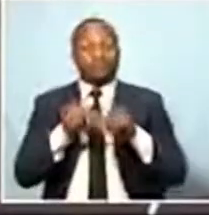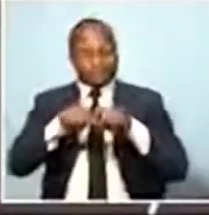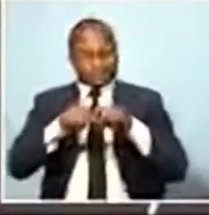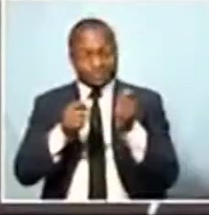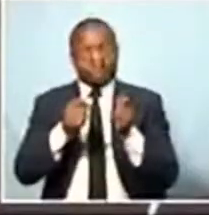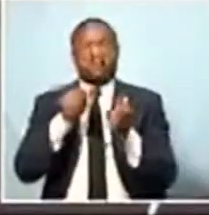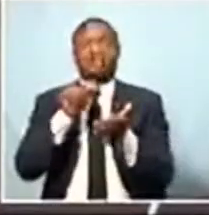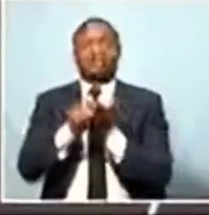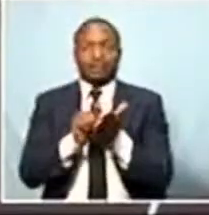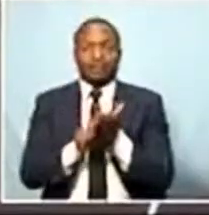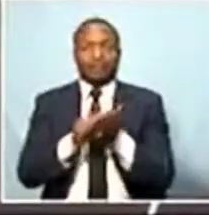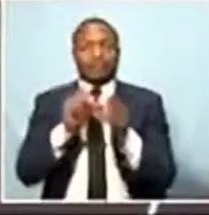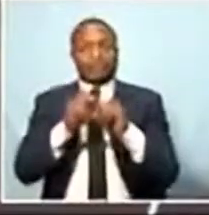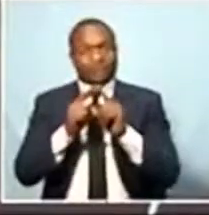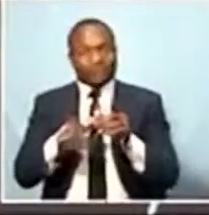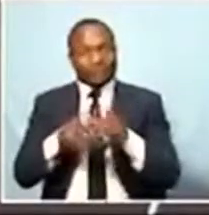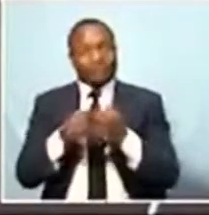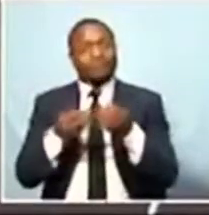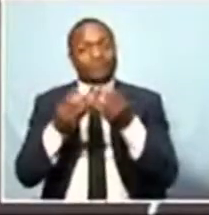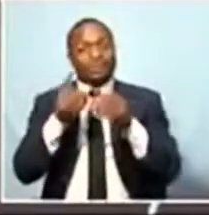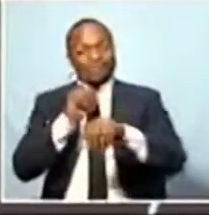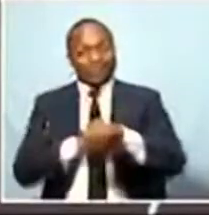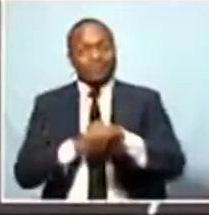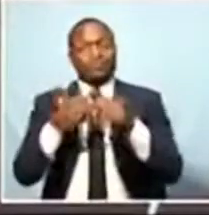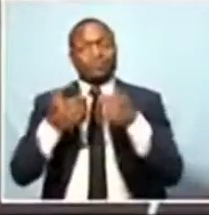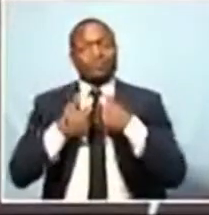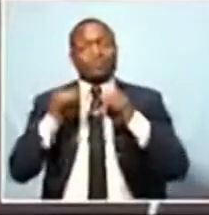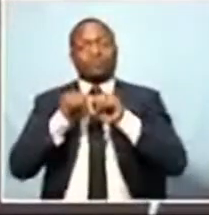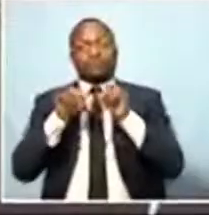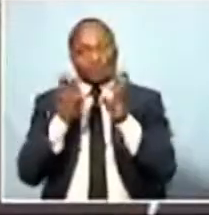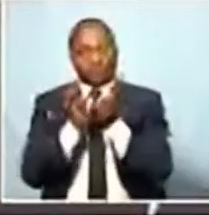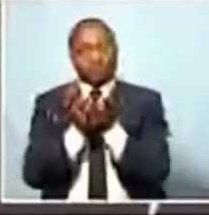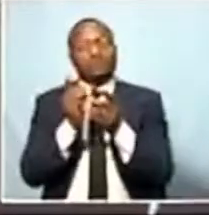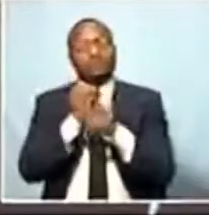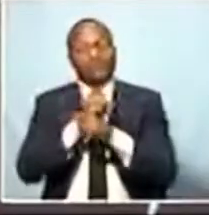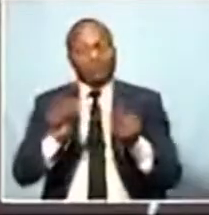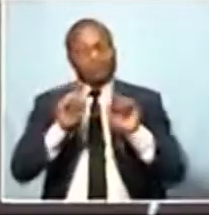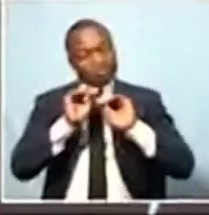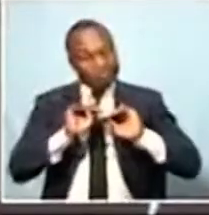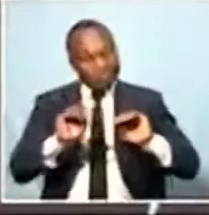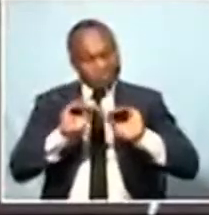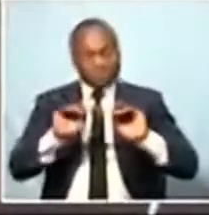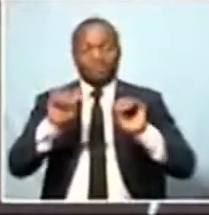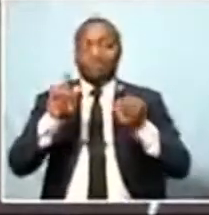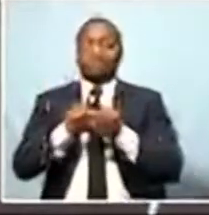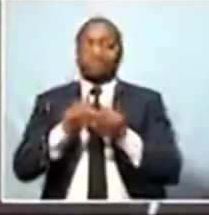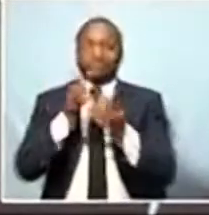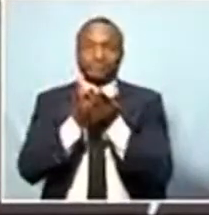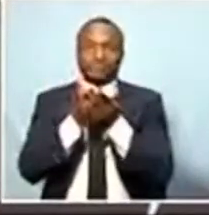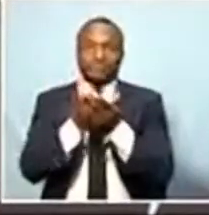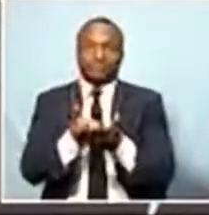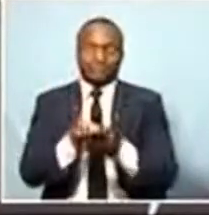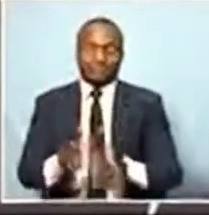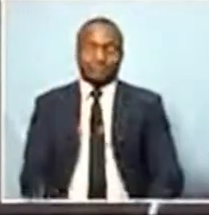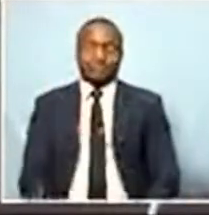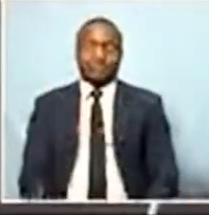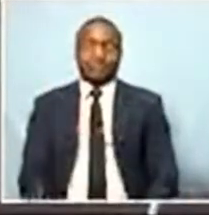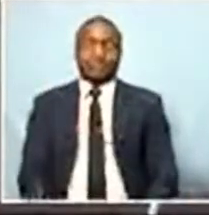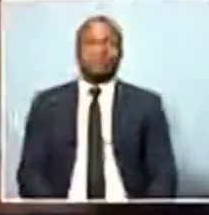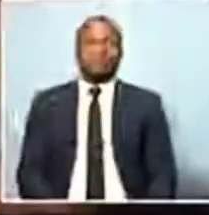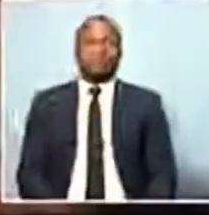that fact, do you have workshops with them just to enlighten them on the same? I submit.